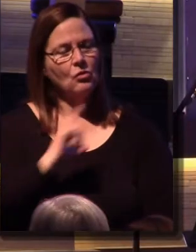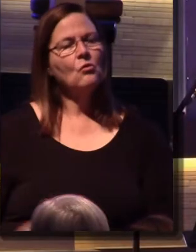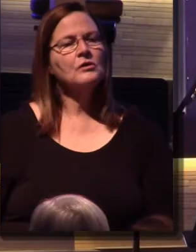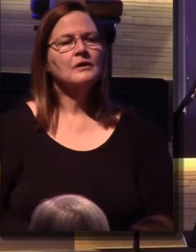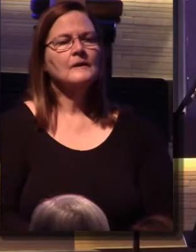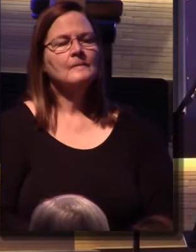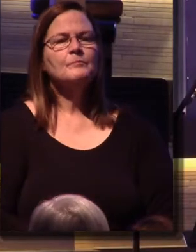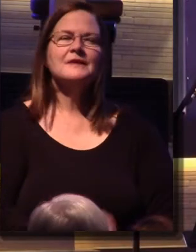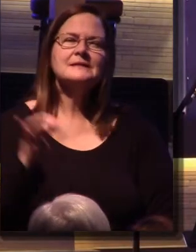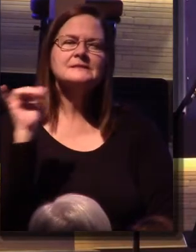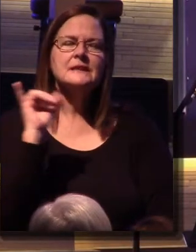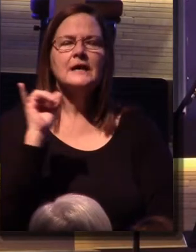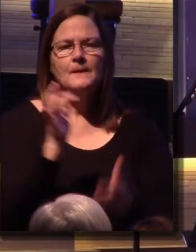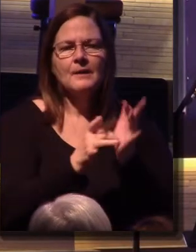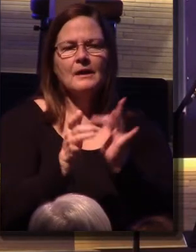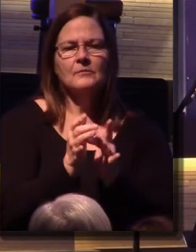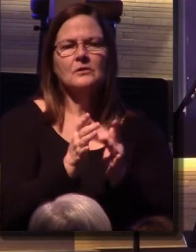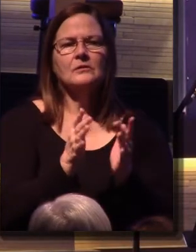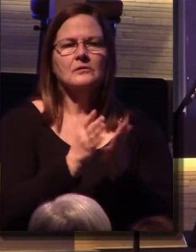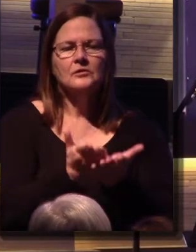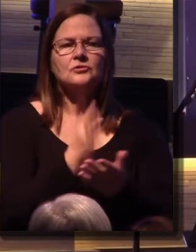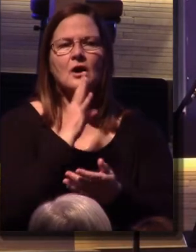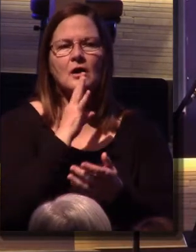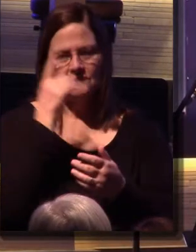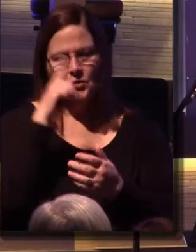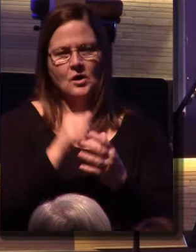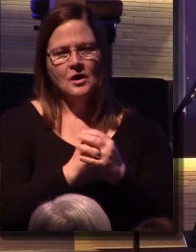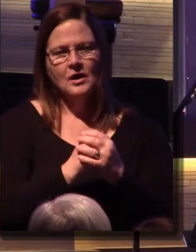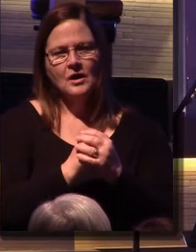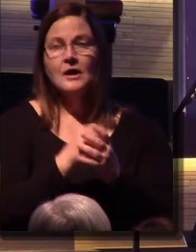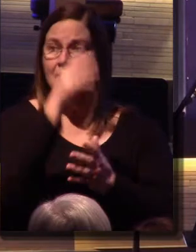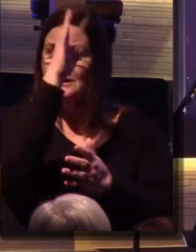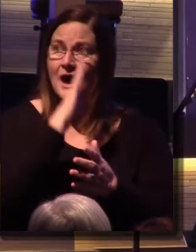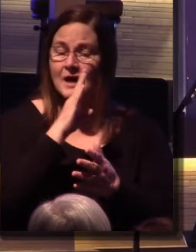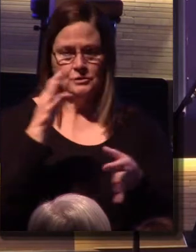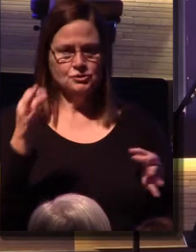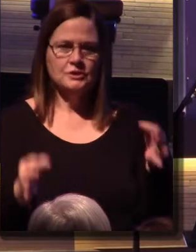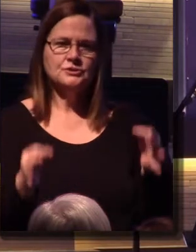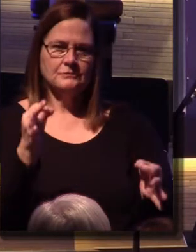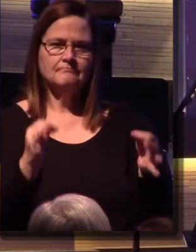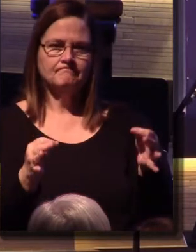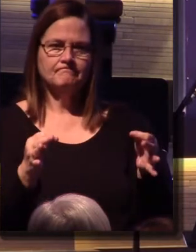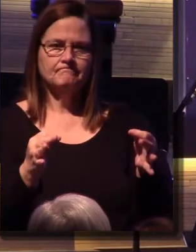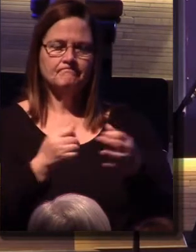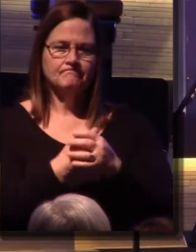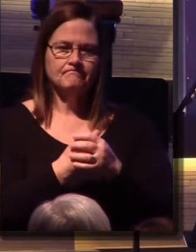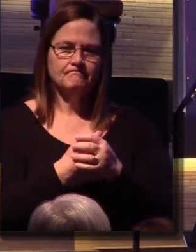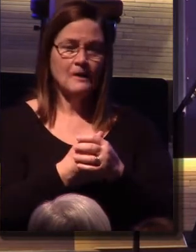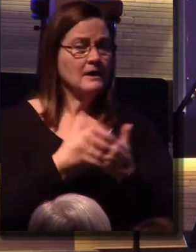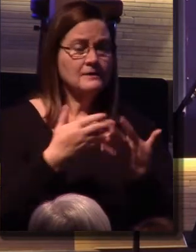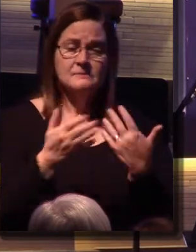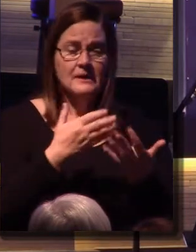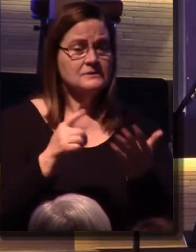Lord is biblical shorthand. It's Bible speak for God acting in judgment.